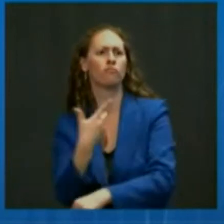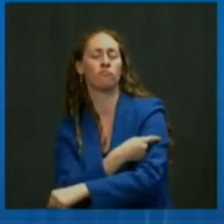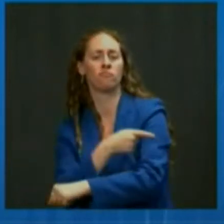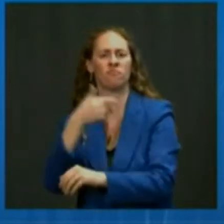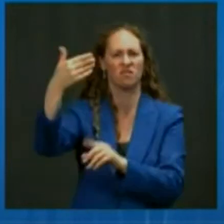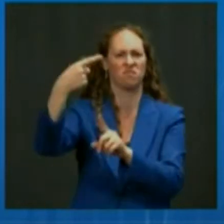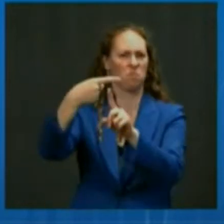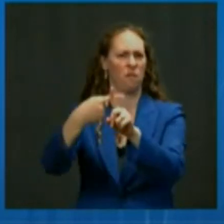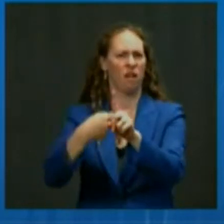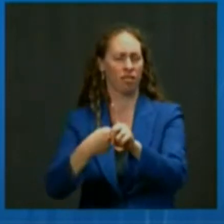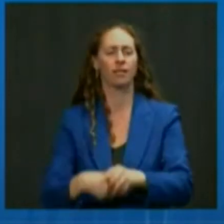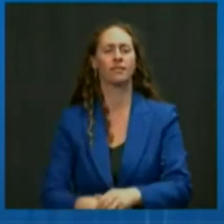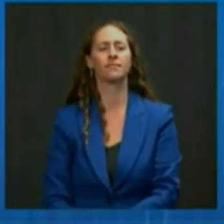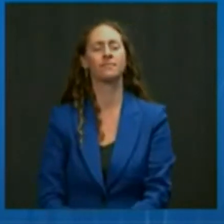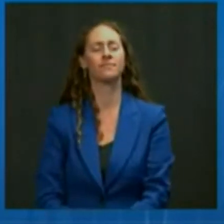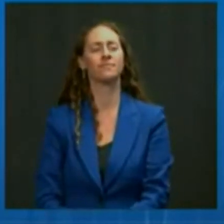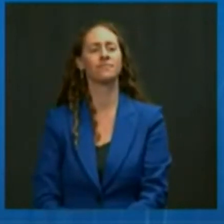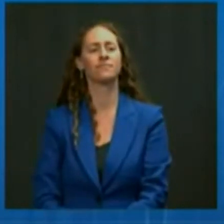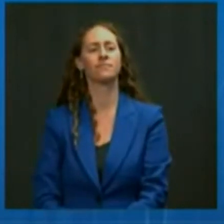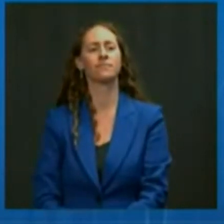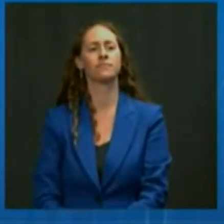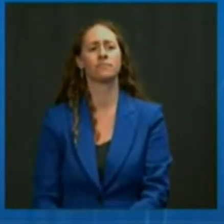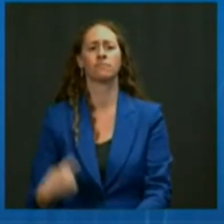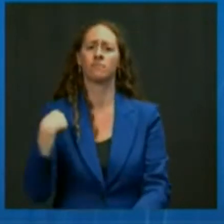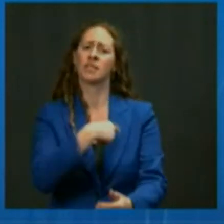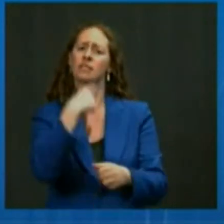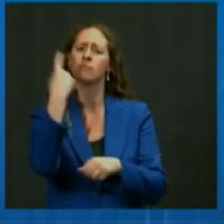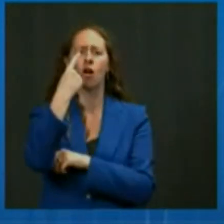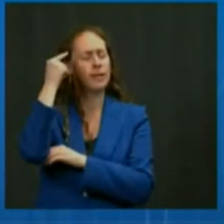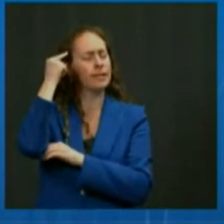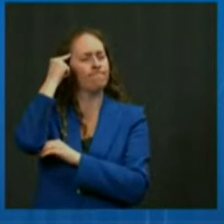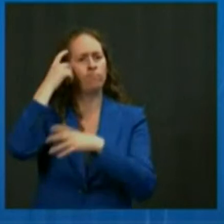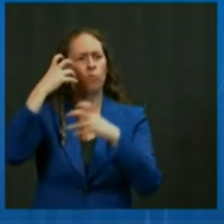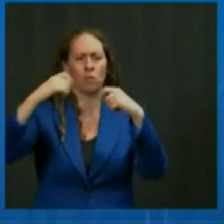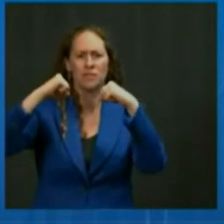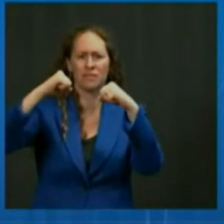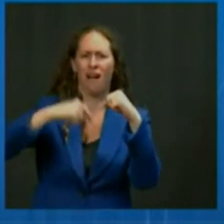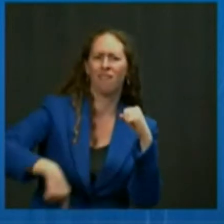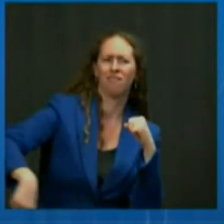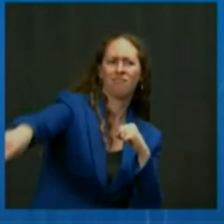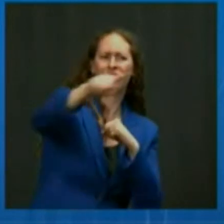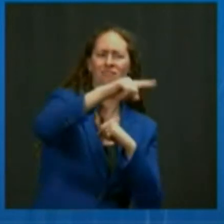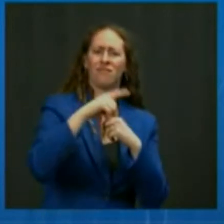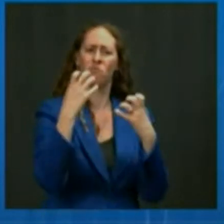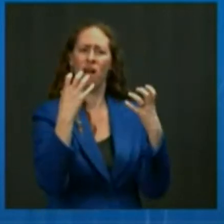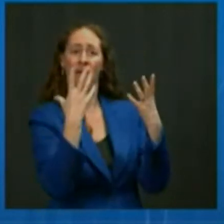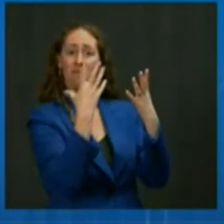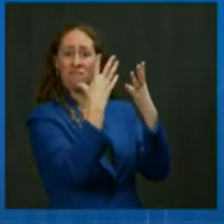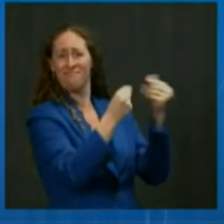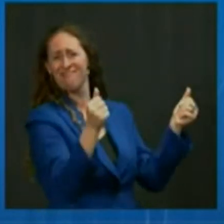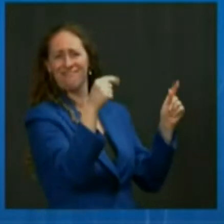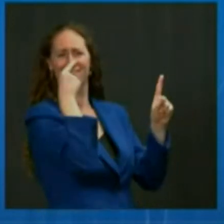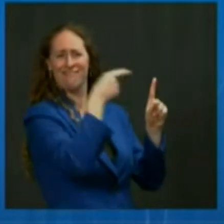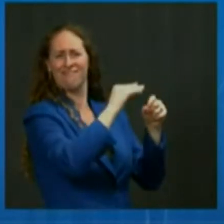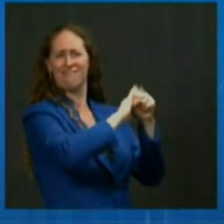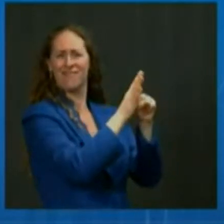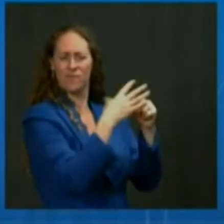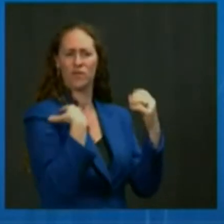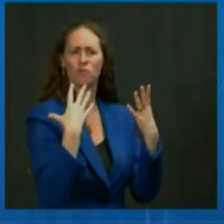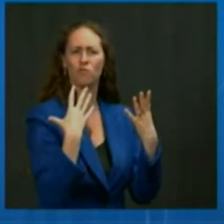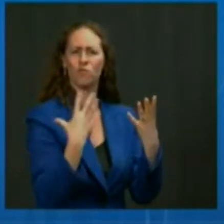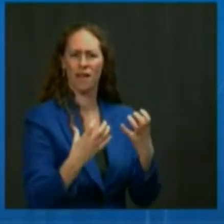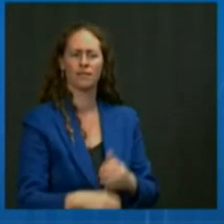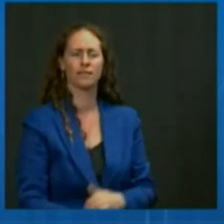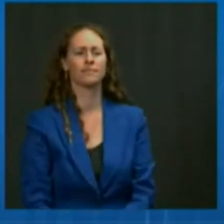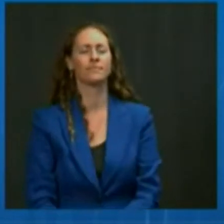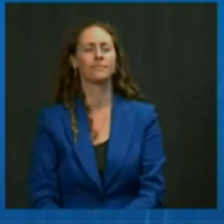plan is to protect the American people and to stay ahead of this virus. Before I turn things over to Dr.